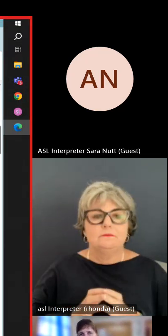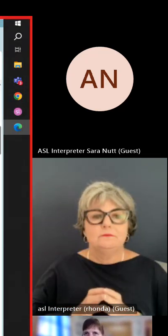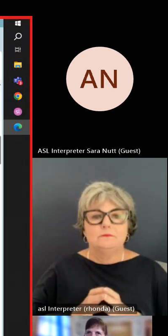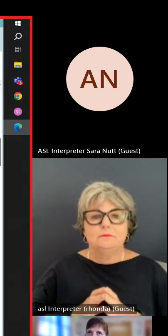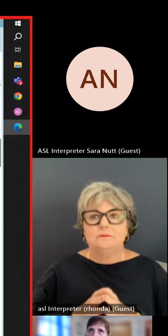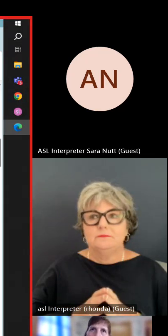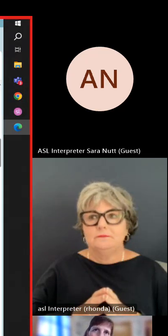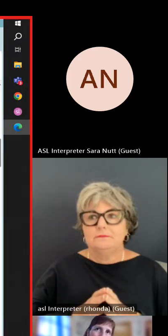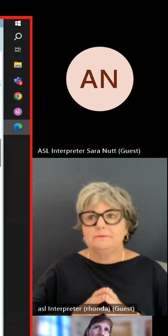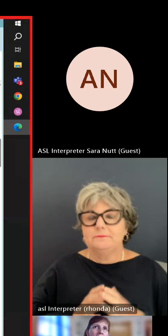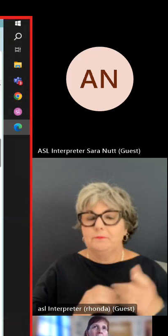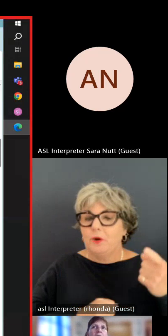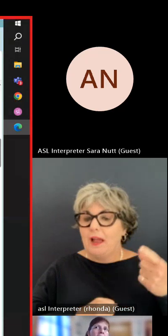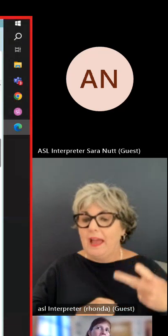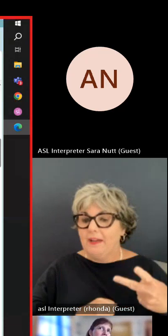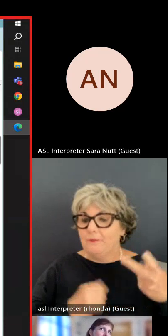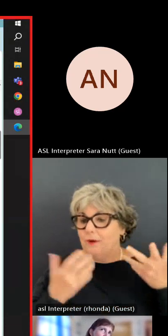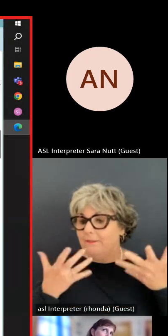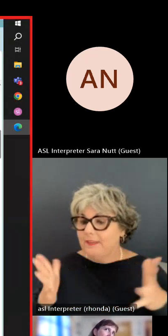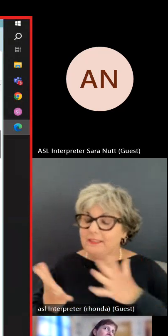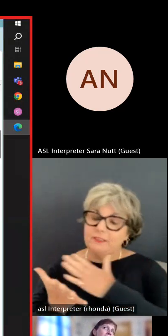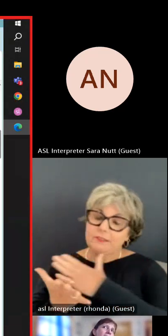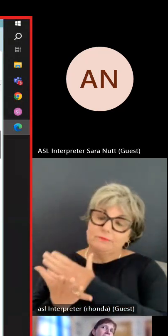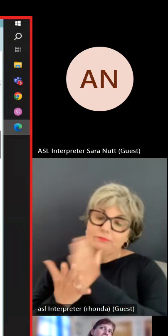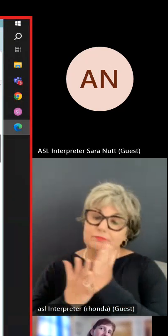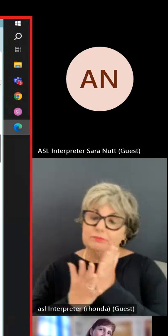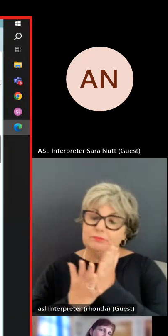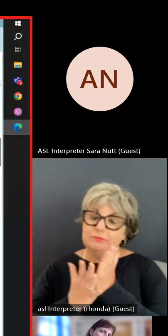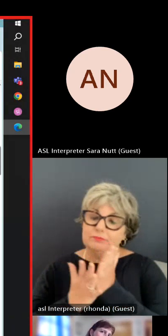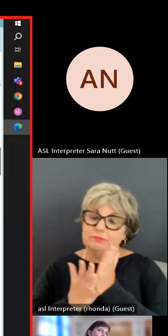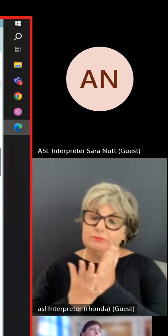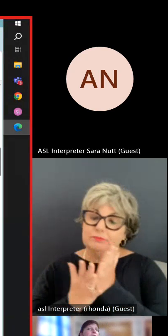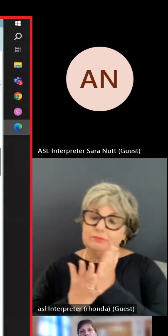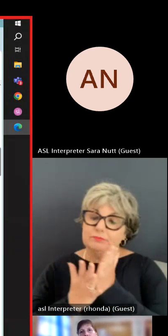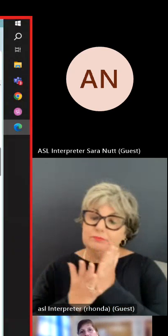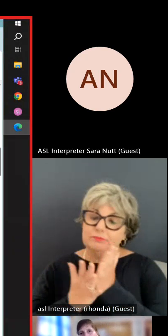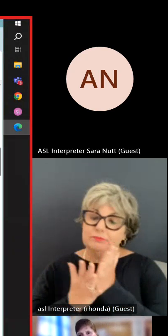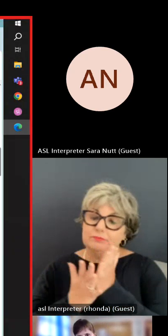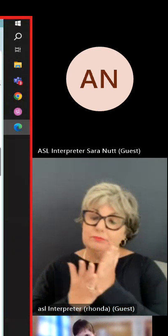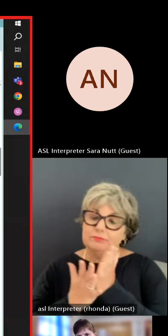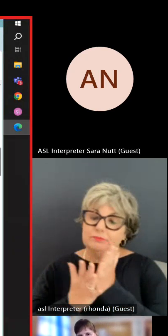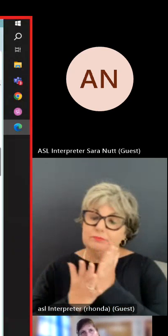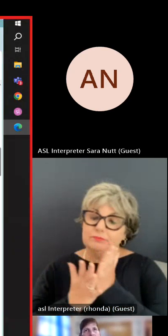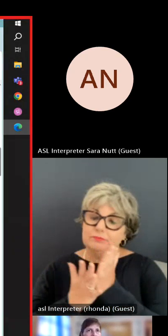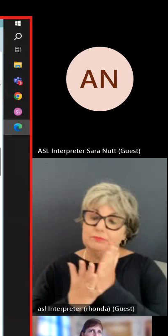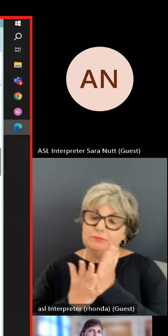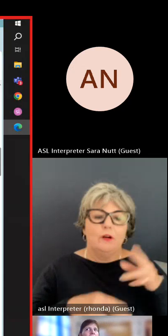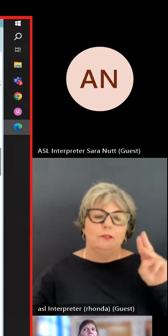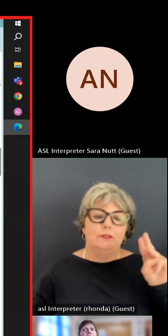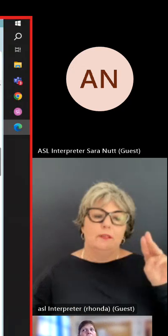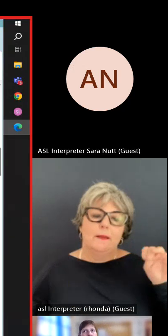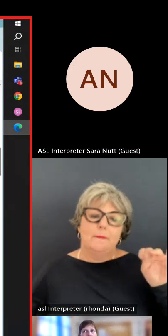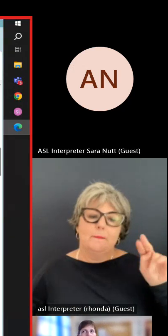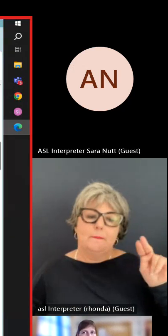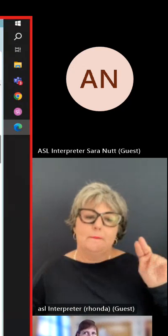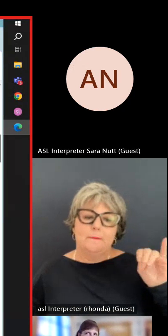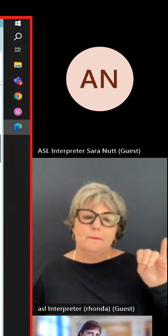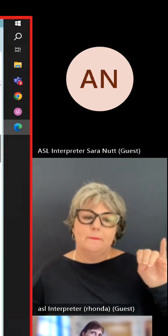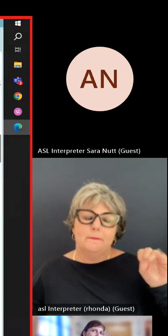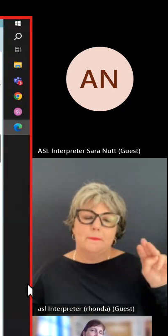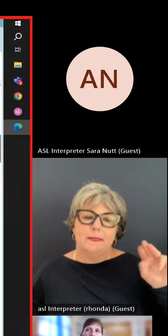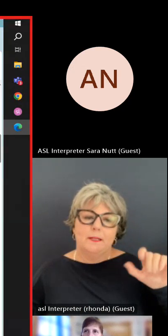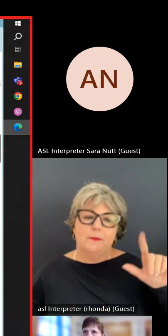We're halfway through here. And I'd like to introduce you to minimalist design. This